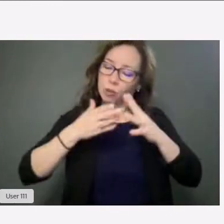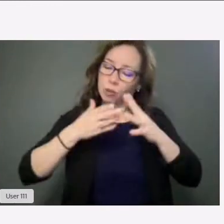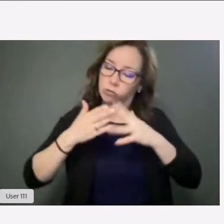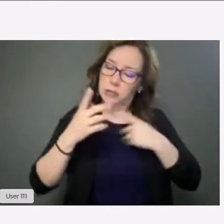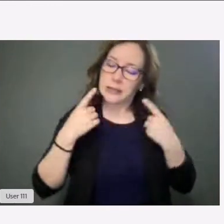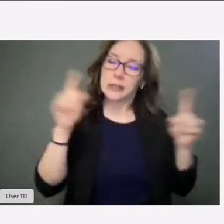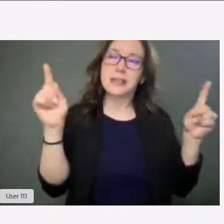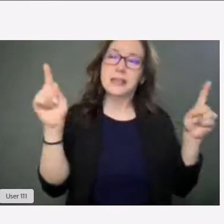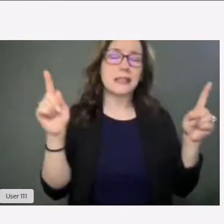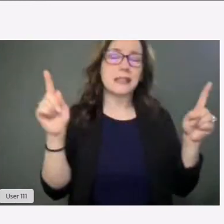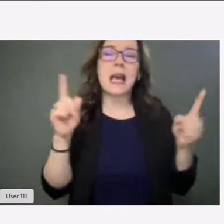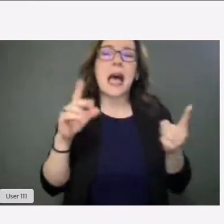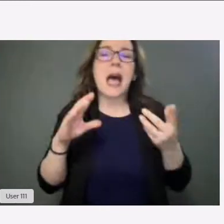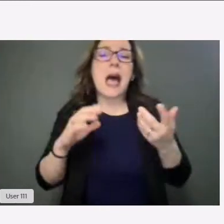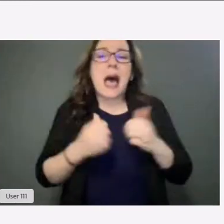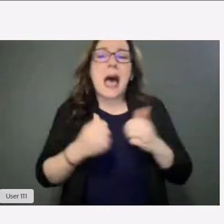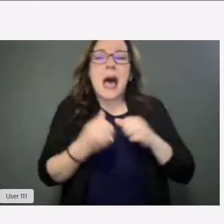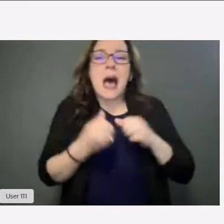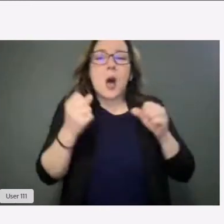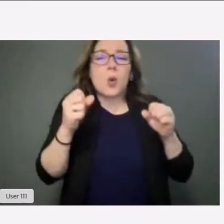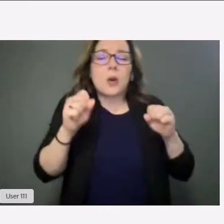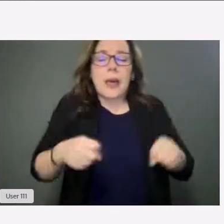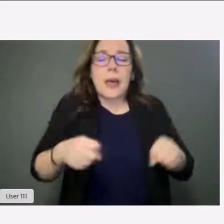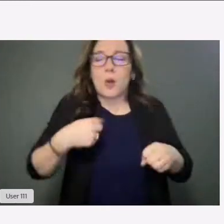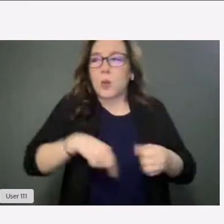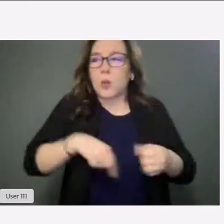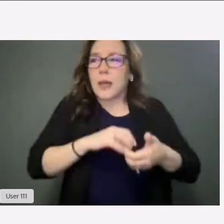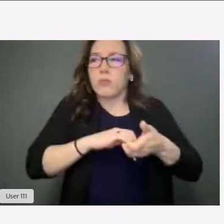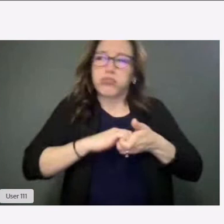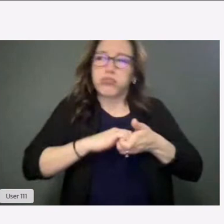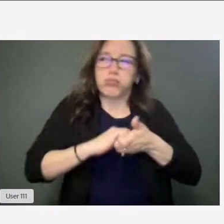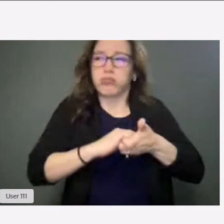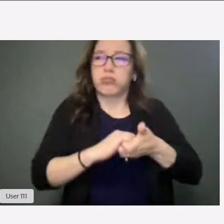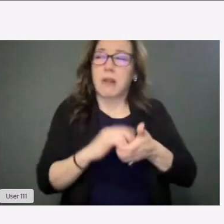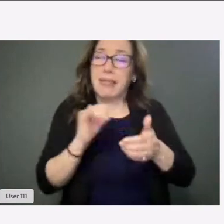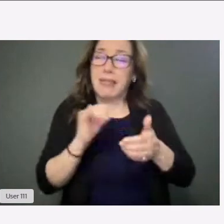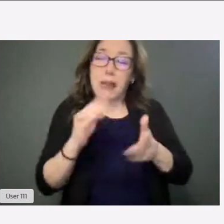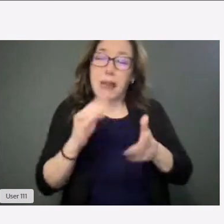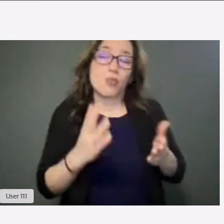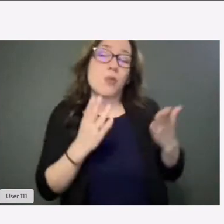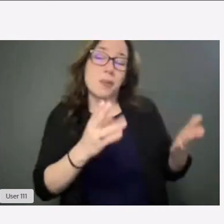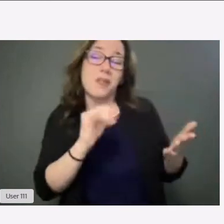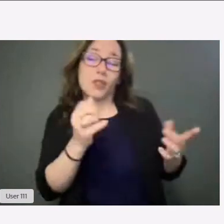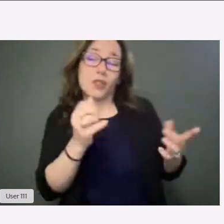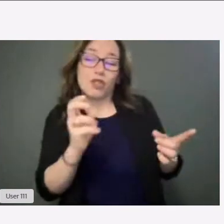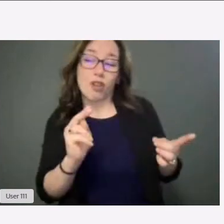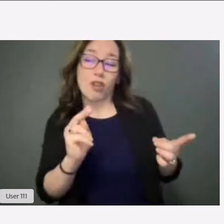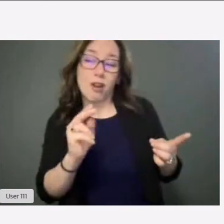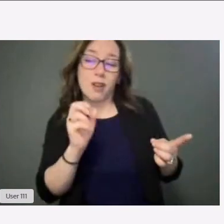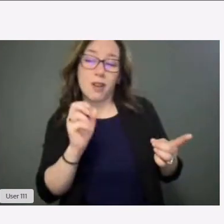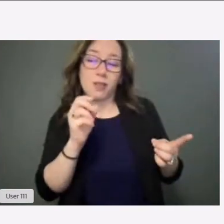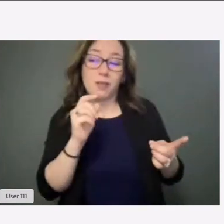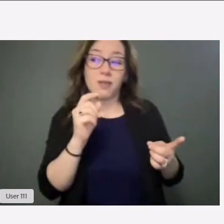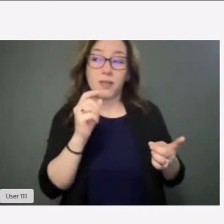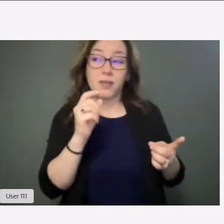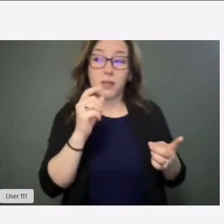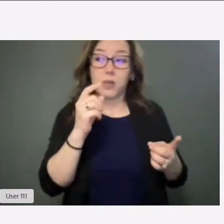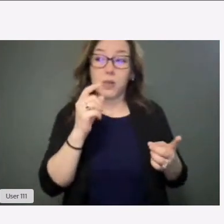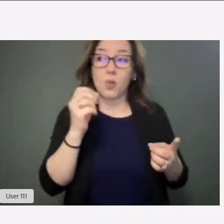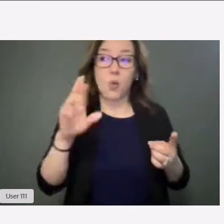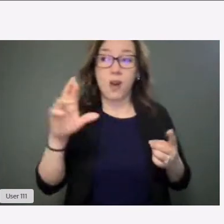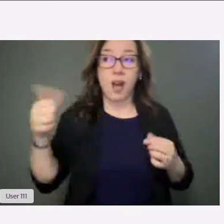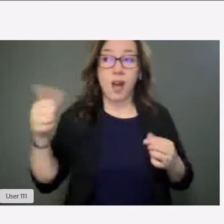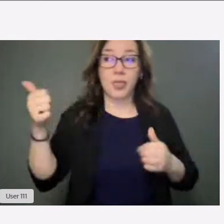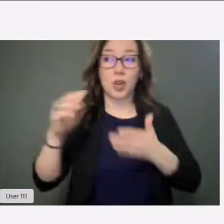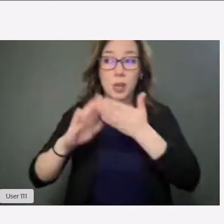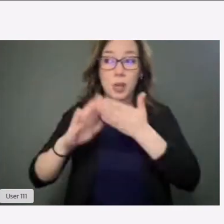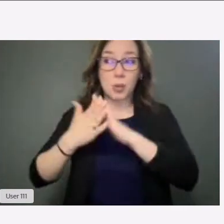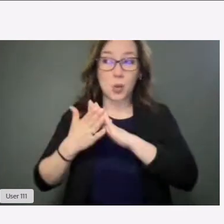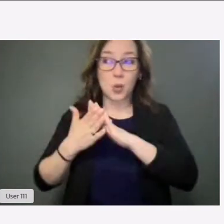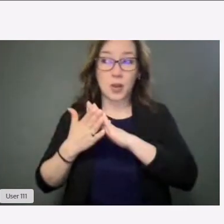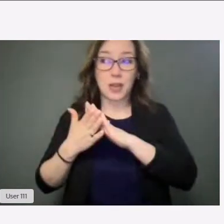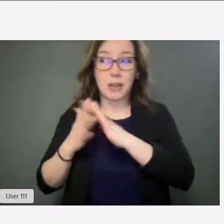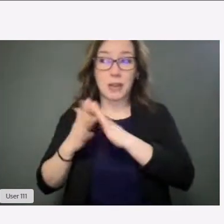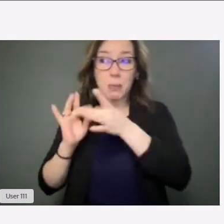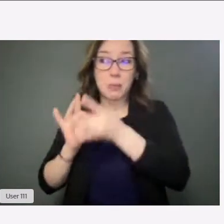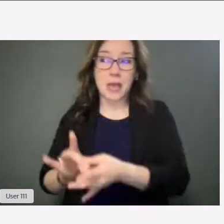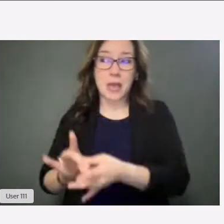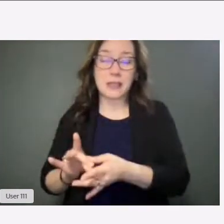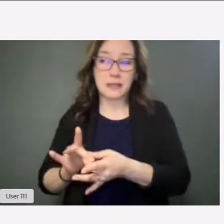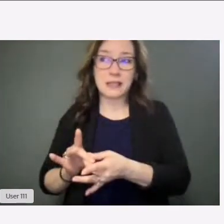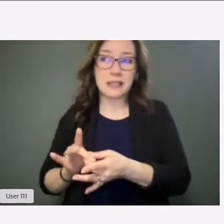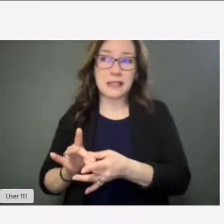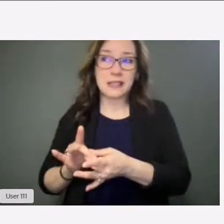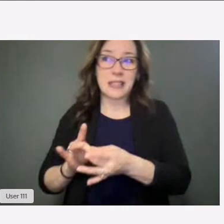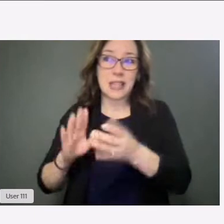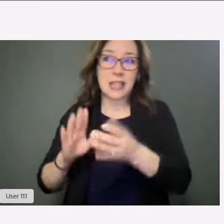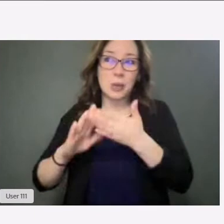can we work together? Would that be your recommendation for John, as well as other sort of community-based organization leaders who are on this phone call? Sorry to put you on the spot, Jenny, but